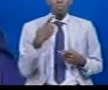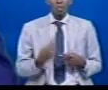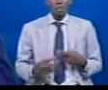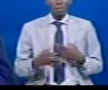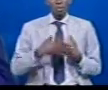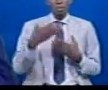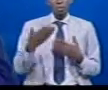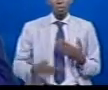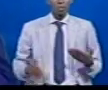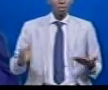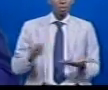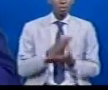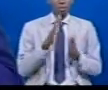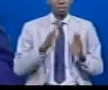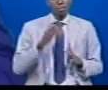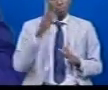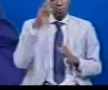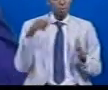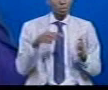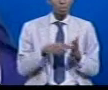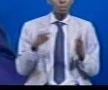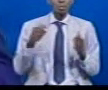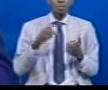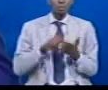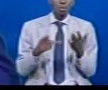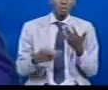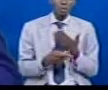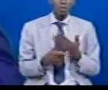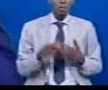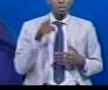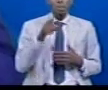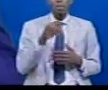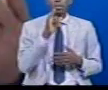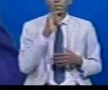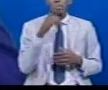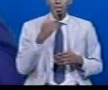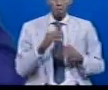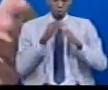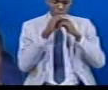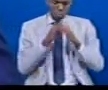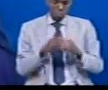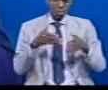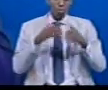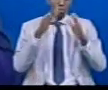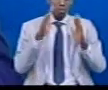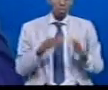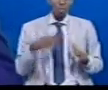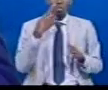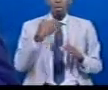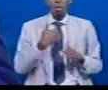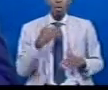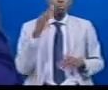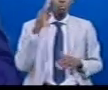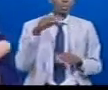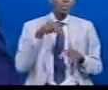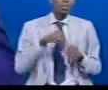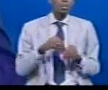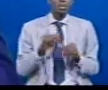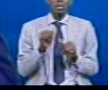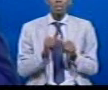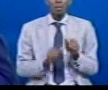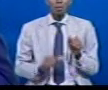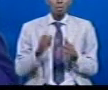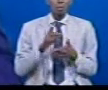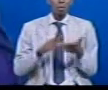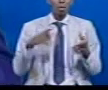artist for this crusade. He is a worship leader that has ministered in different parts of the United States of America. Join